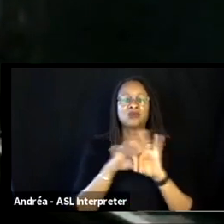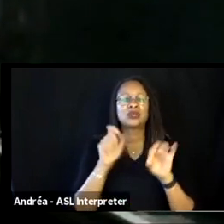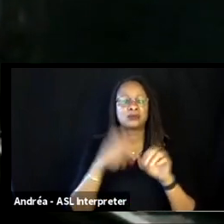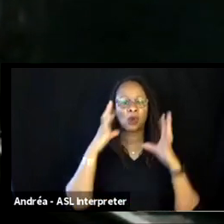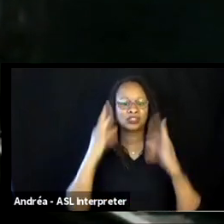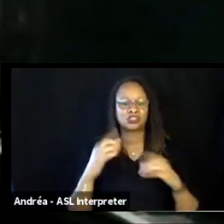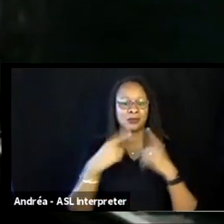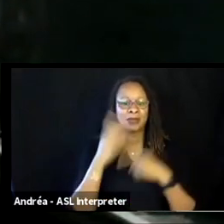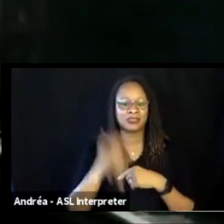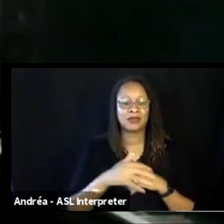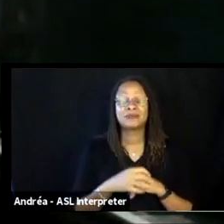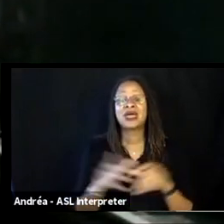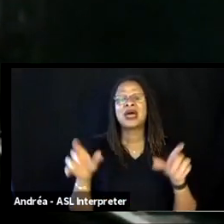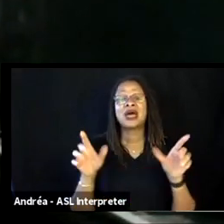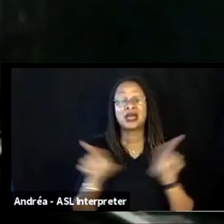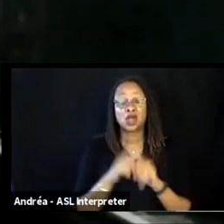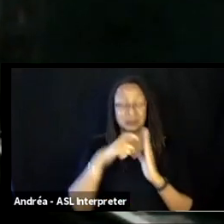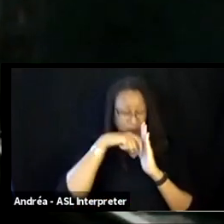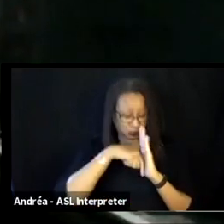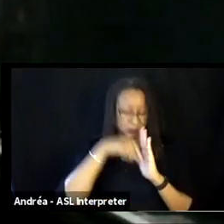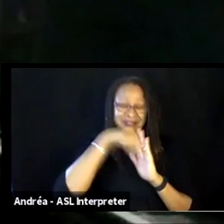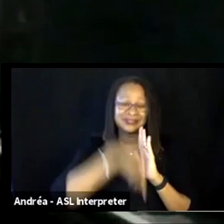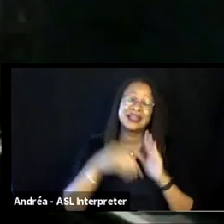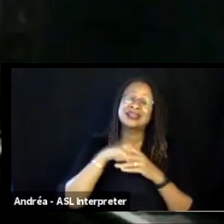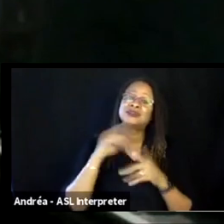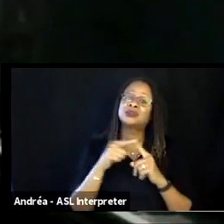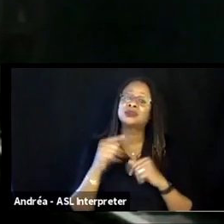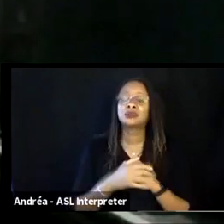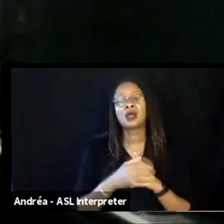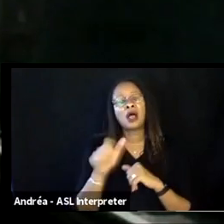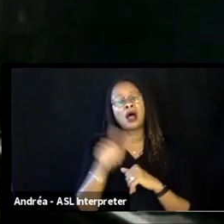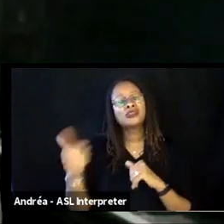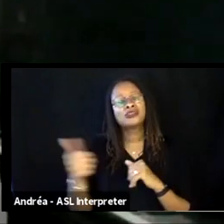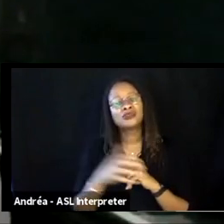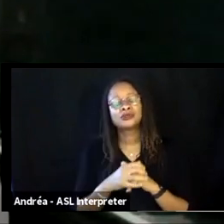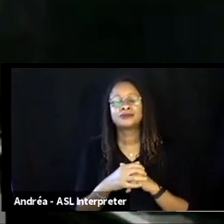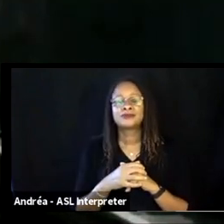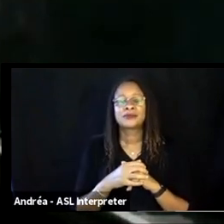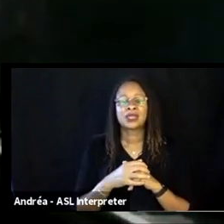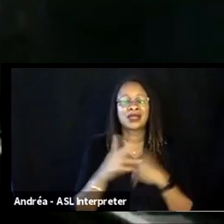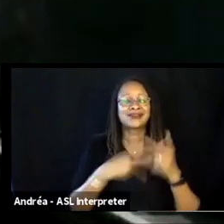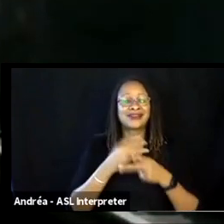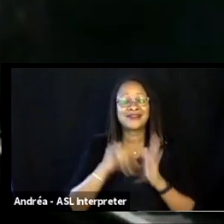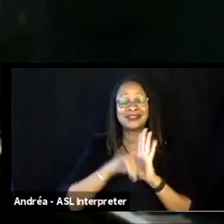about. And then, digging a little bit deeper as well into other, forms of identity. So